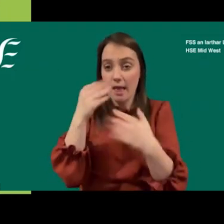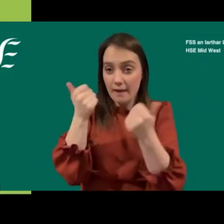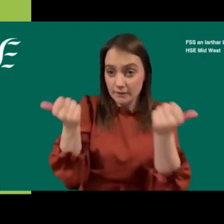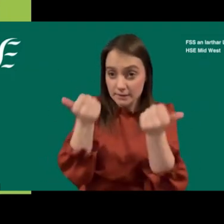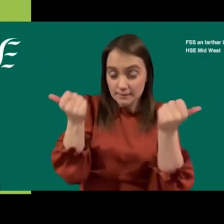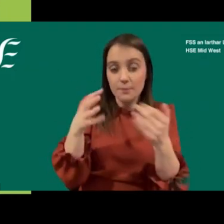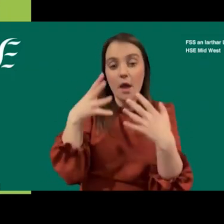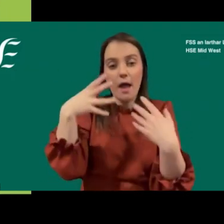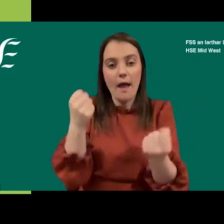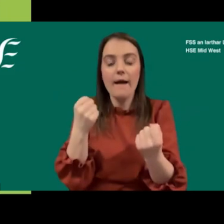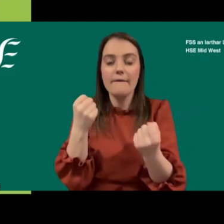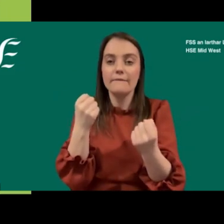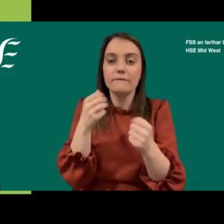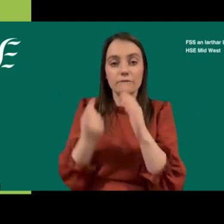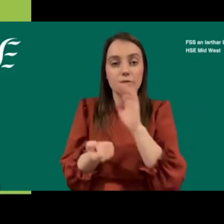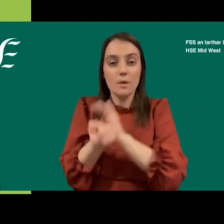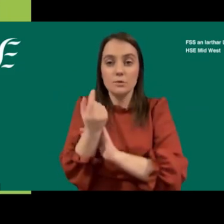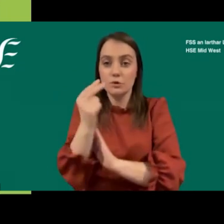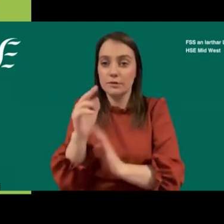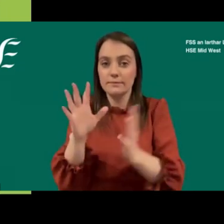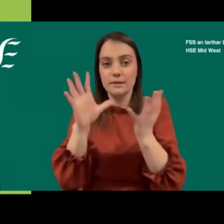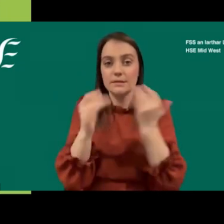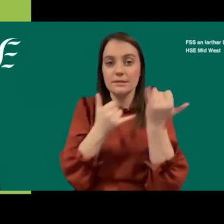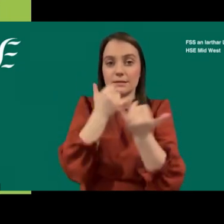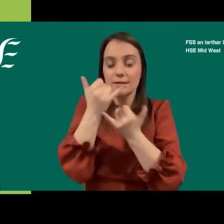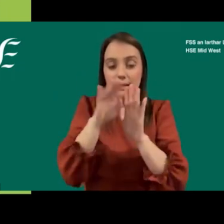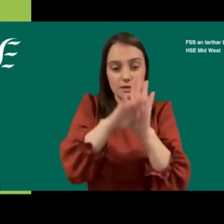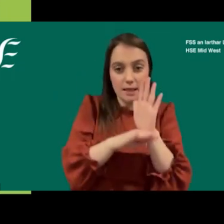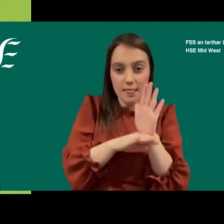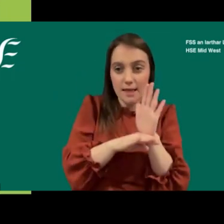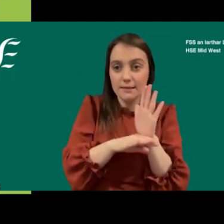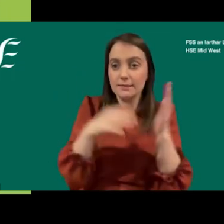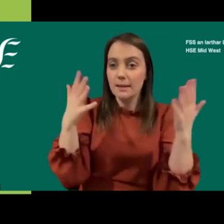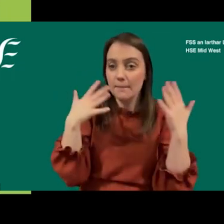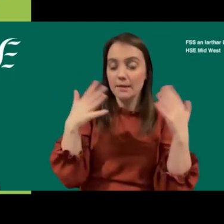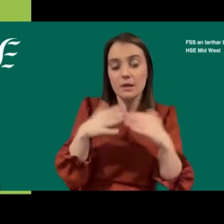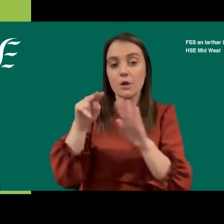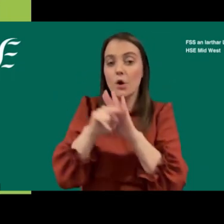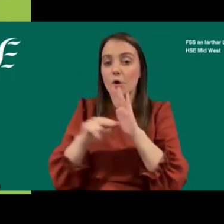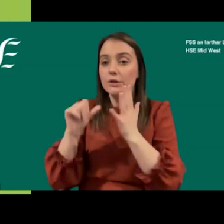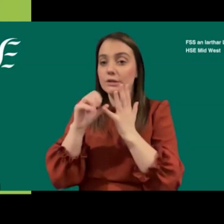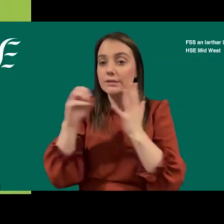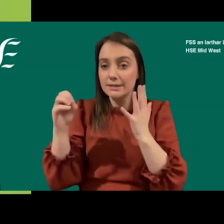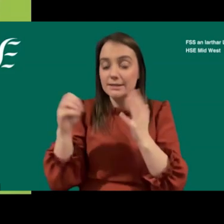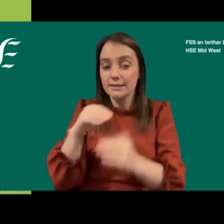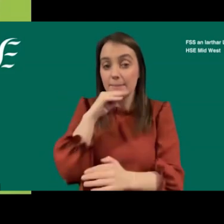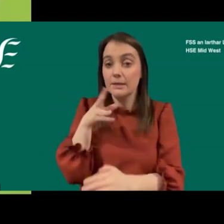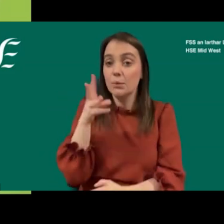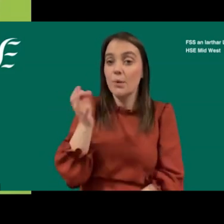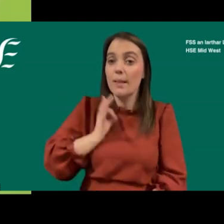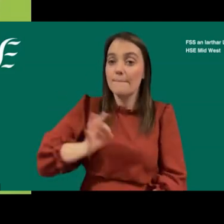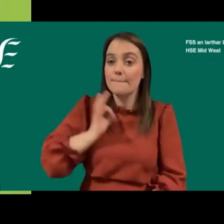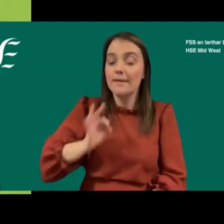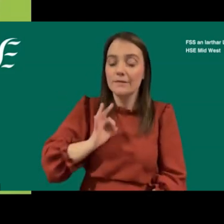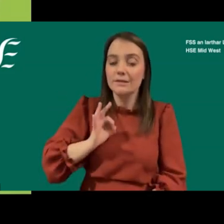is certainly a window of opportunity where we're 10 years less than from menopause and under 60, where it has significant